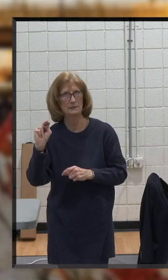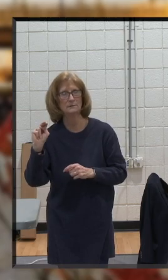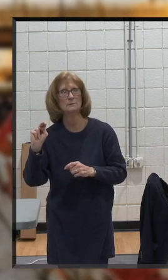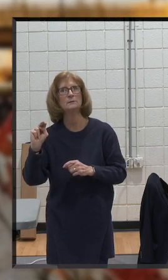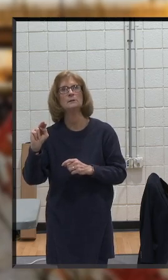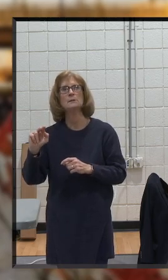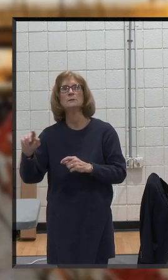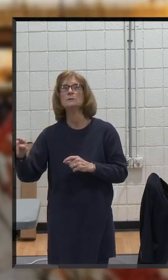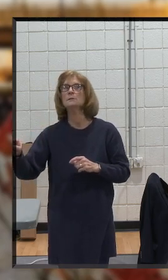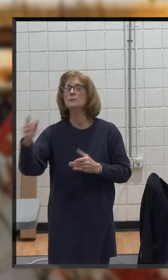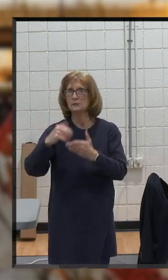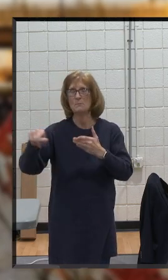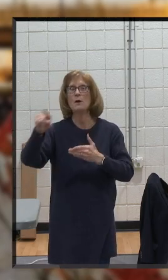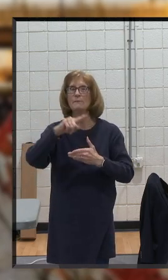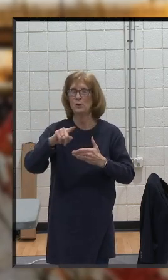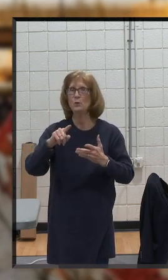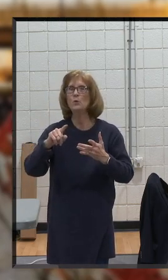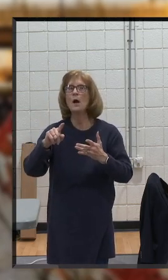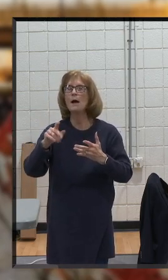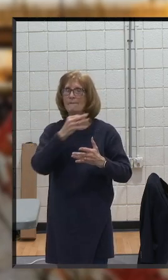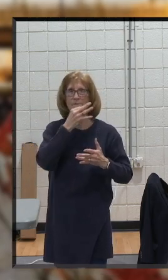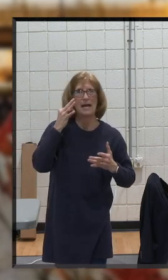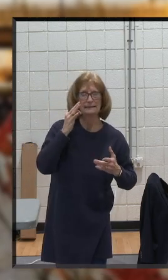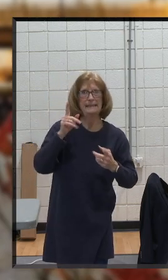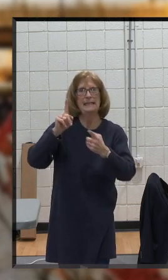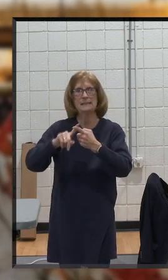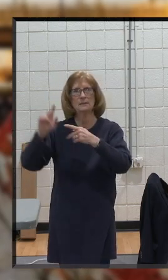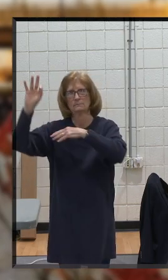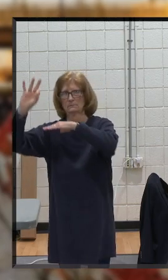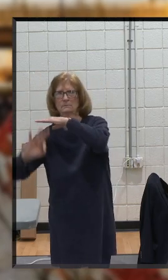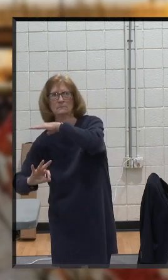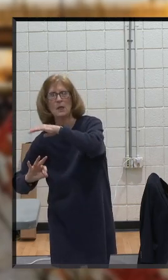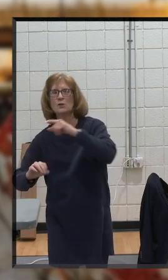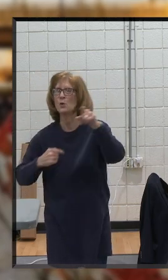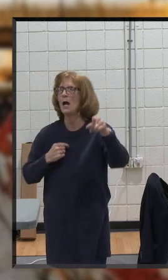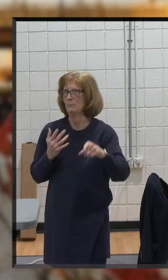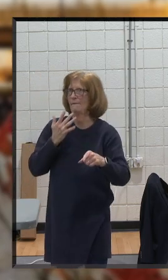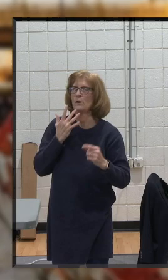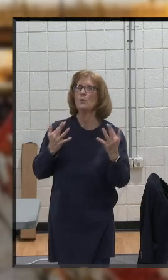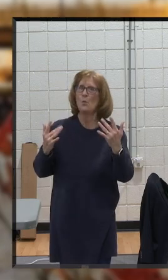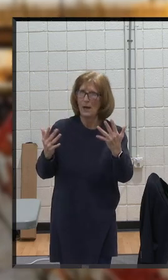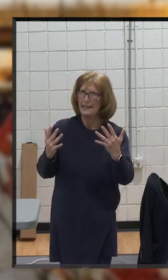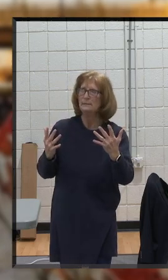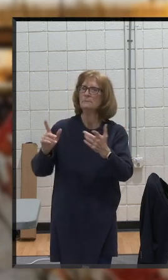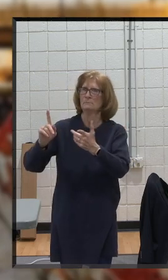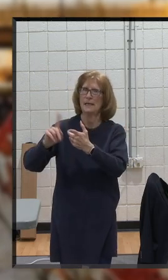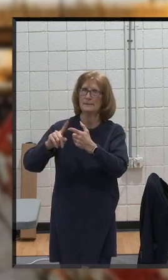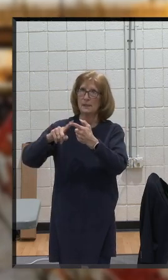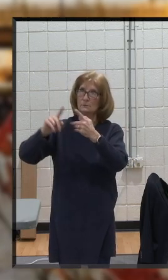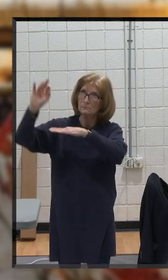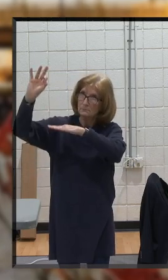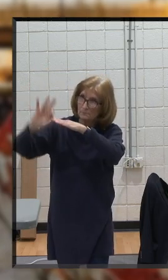until sometime after sundown. So just holding that food until after the meeting.